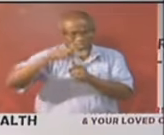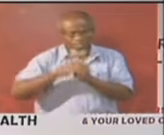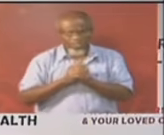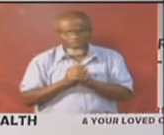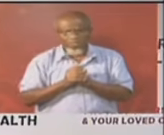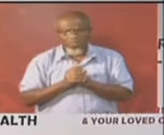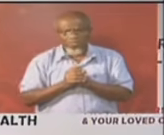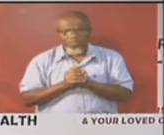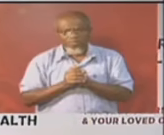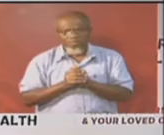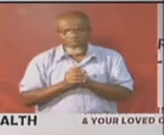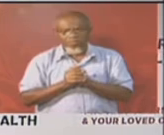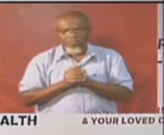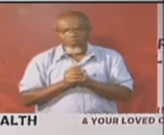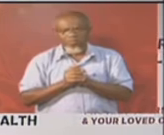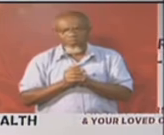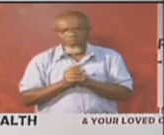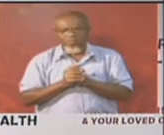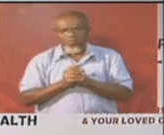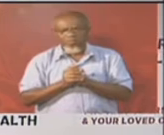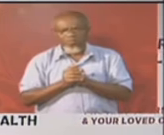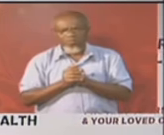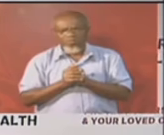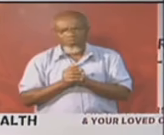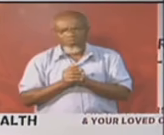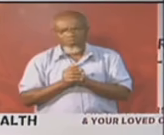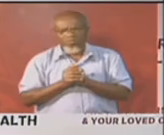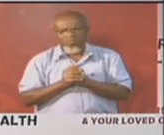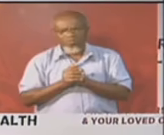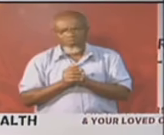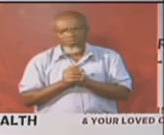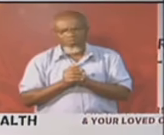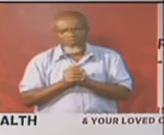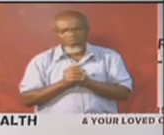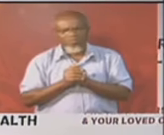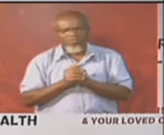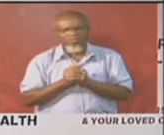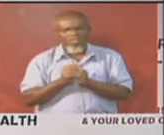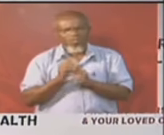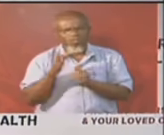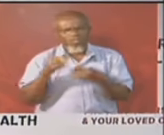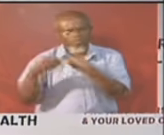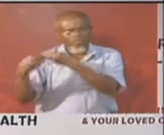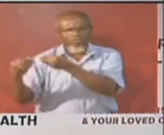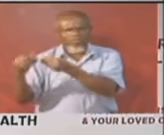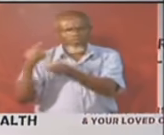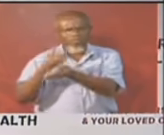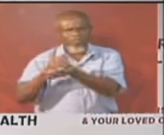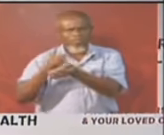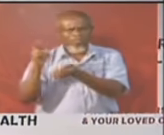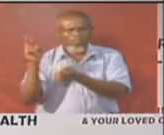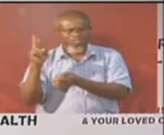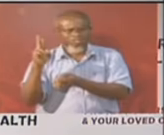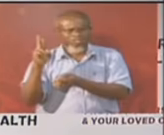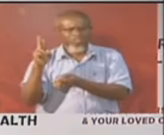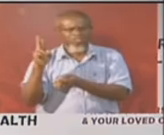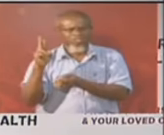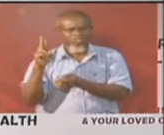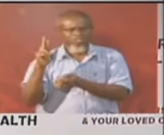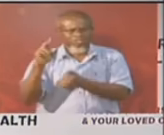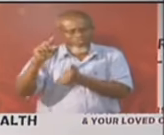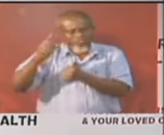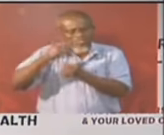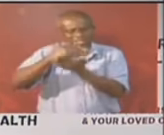Dr. Heinz, if you could shoot with the question. Actually, that question I'd prefer to refer to Dr. Richards. Thank you. I'll refer to the first half of the